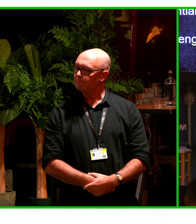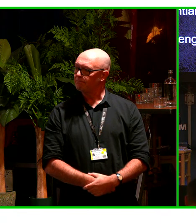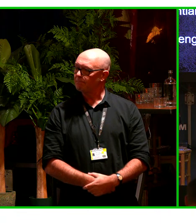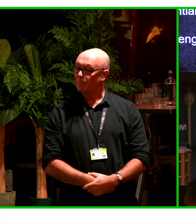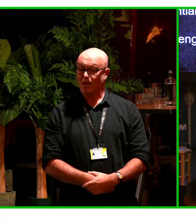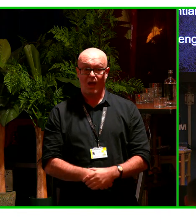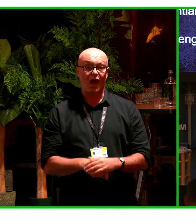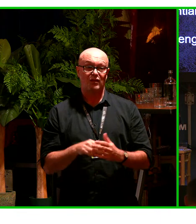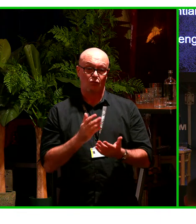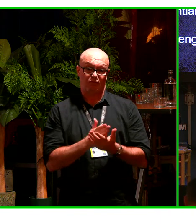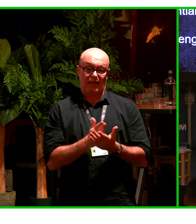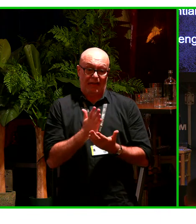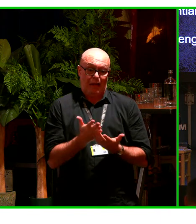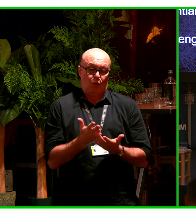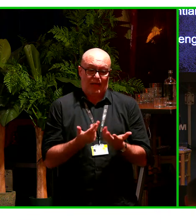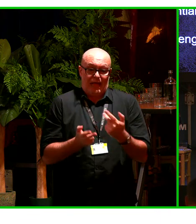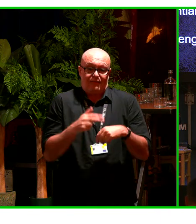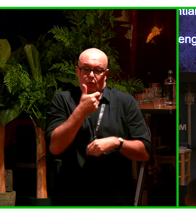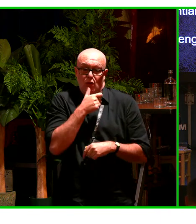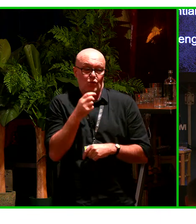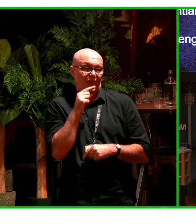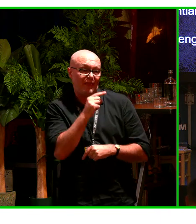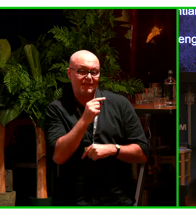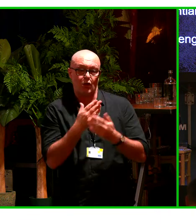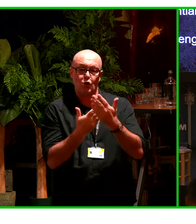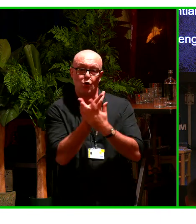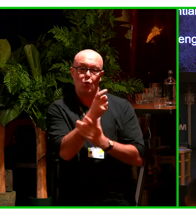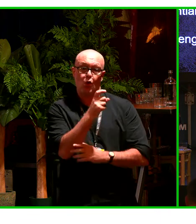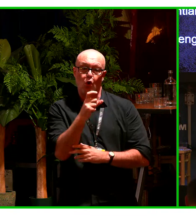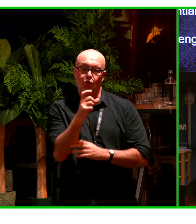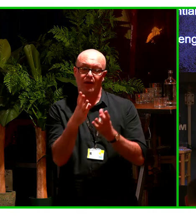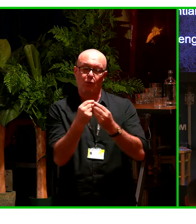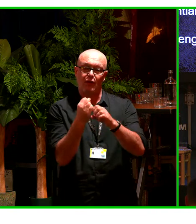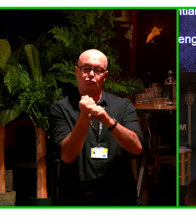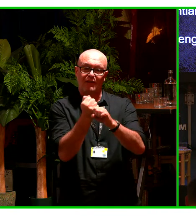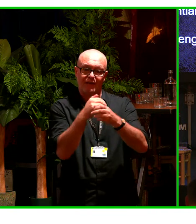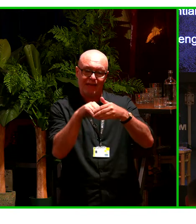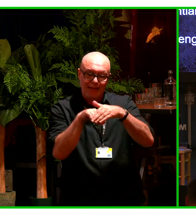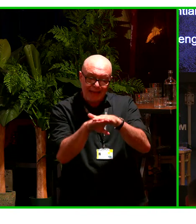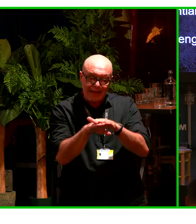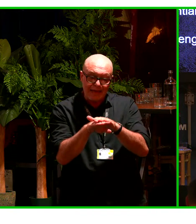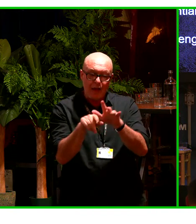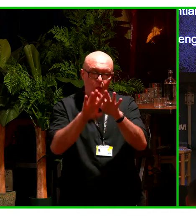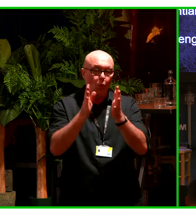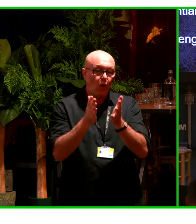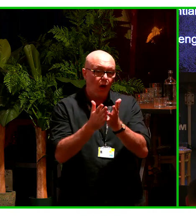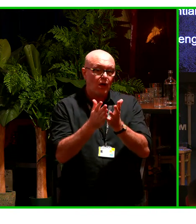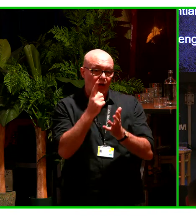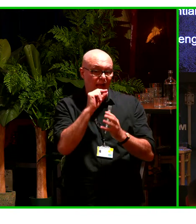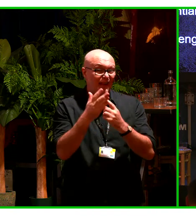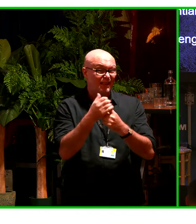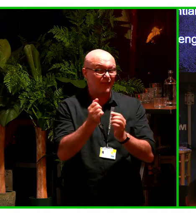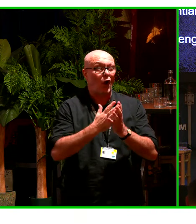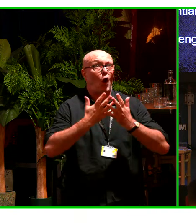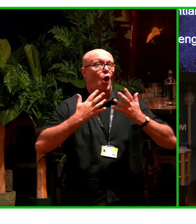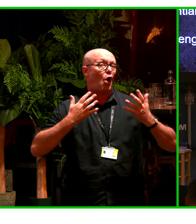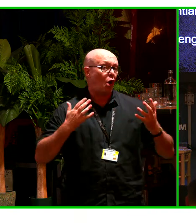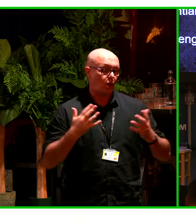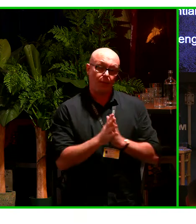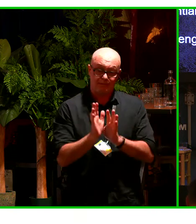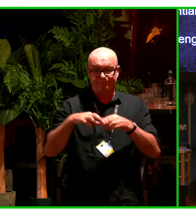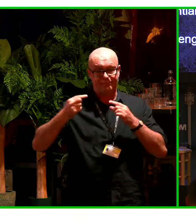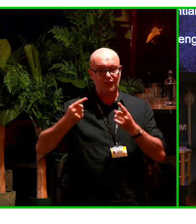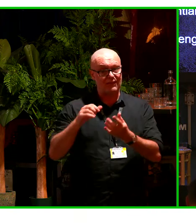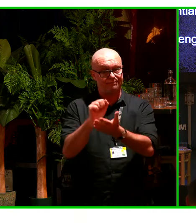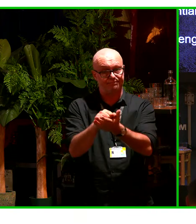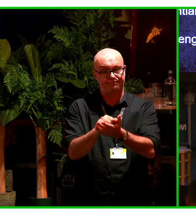world with the potential to save more CO2 than a small country emits. But that is challenging.